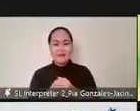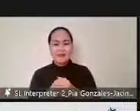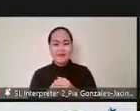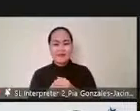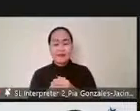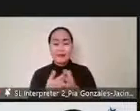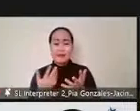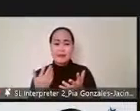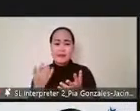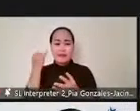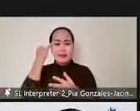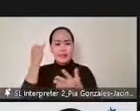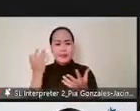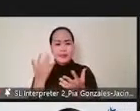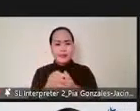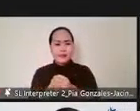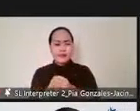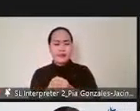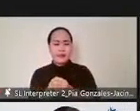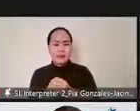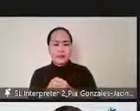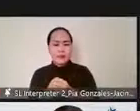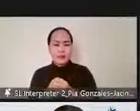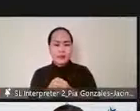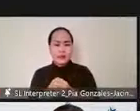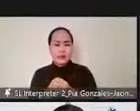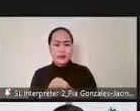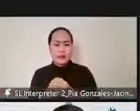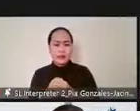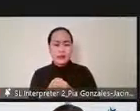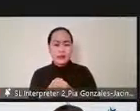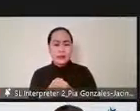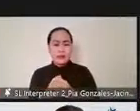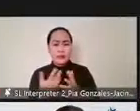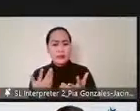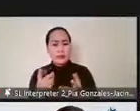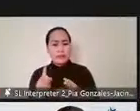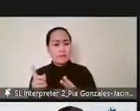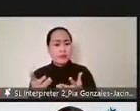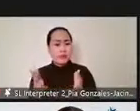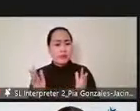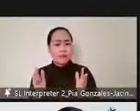I think it's already, it's not already.